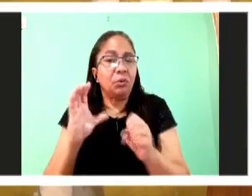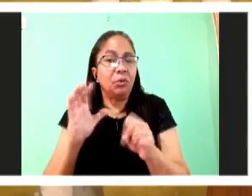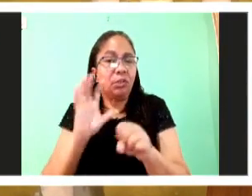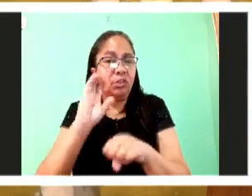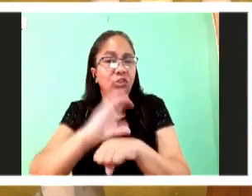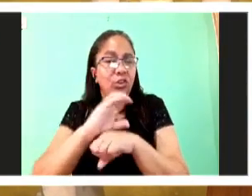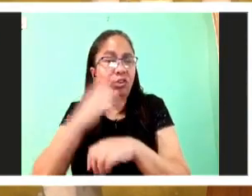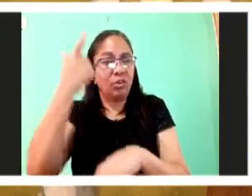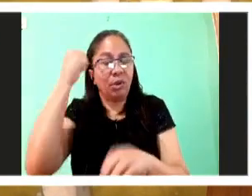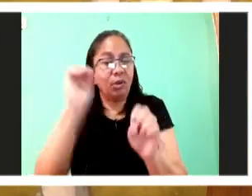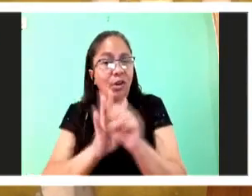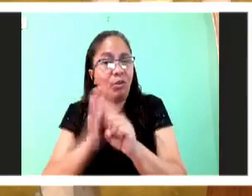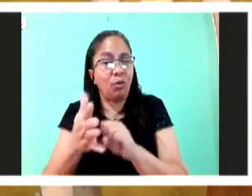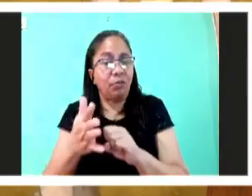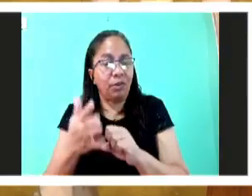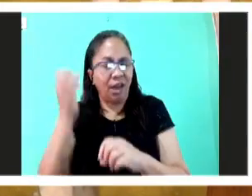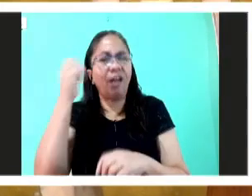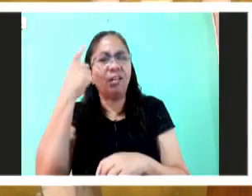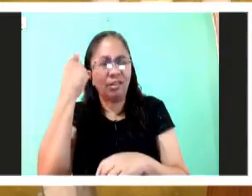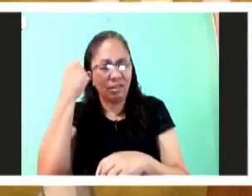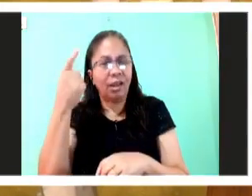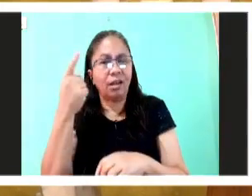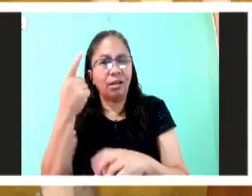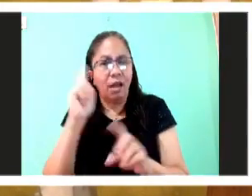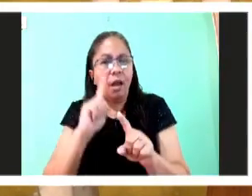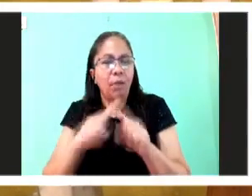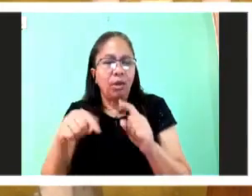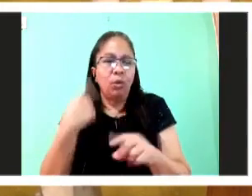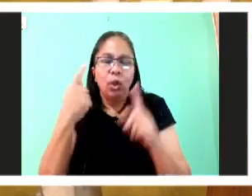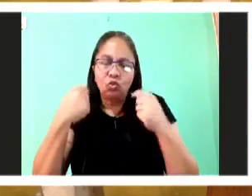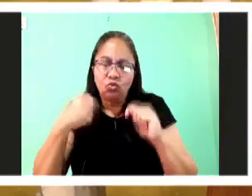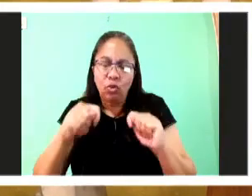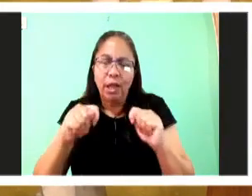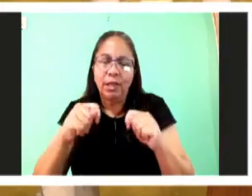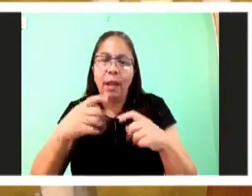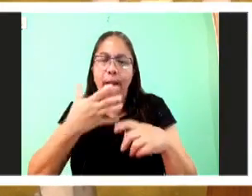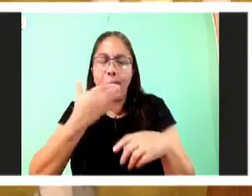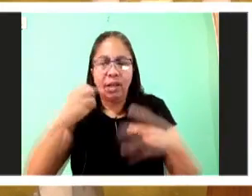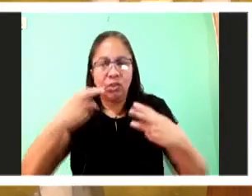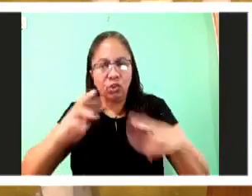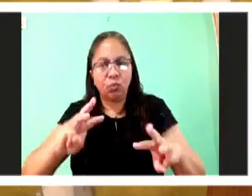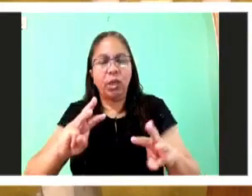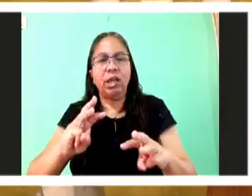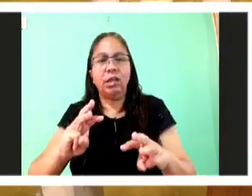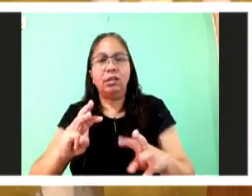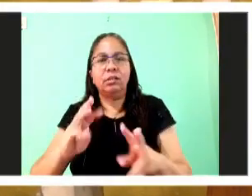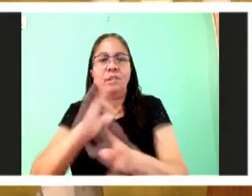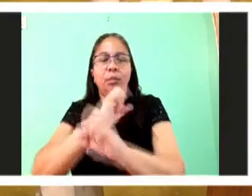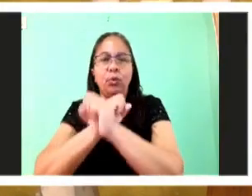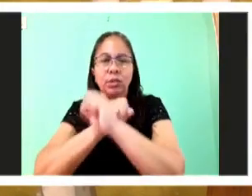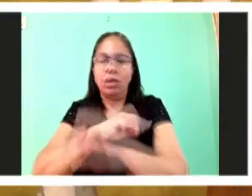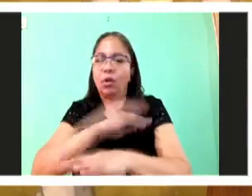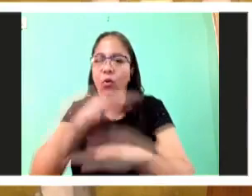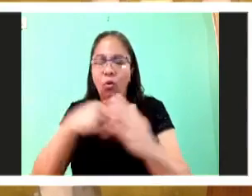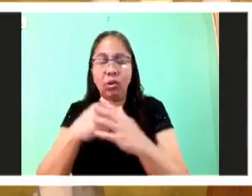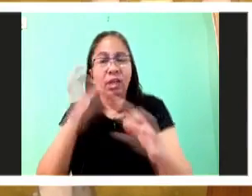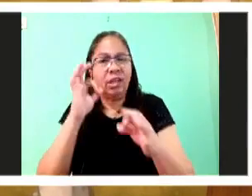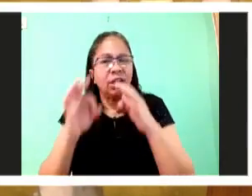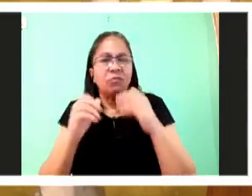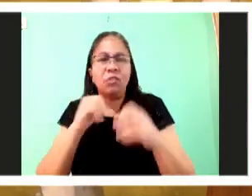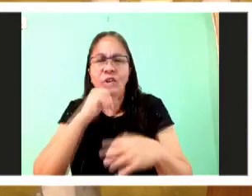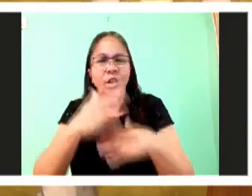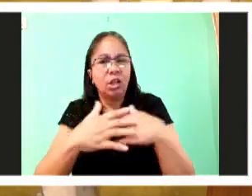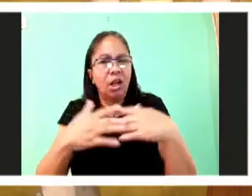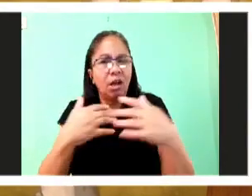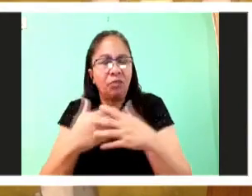But we are doing everything by the rule and by the book, and so let's venture out. And if you're still not comfortable on a